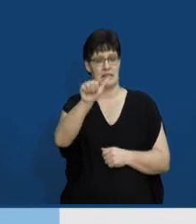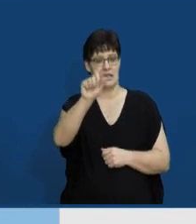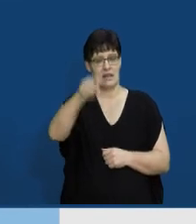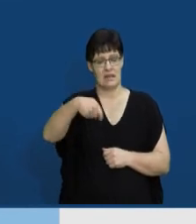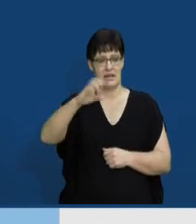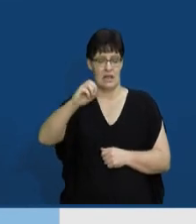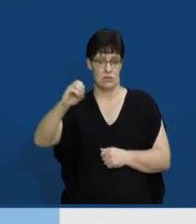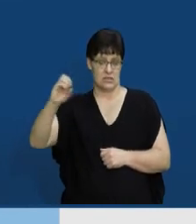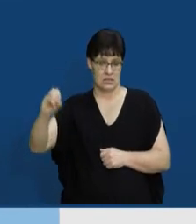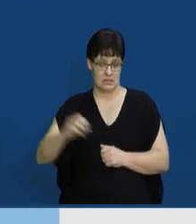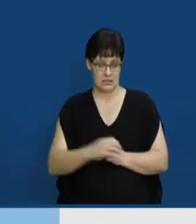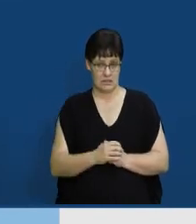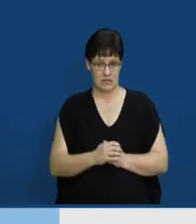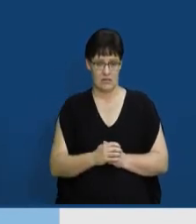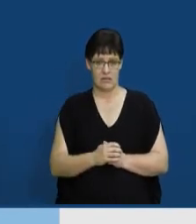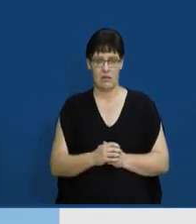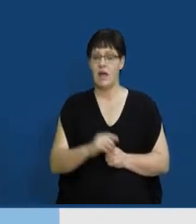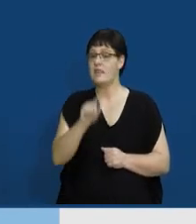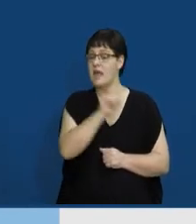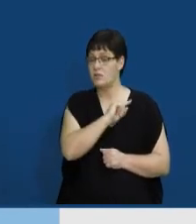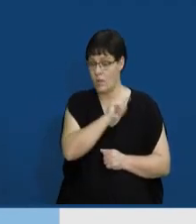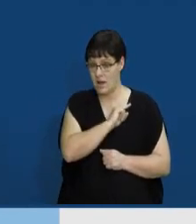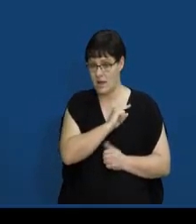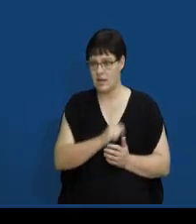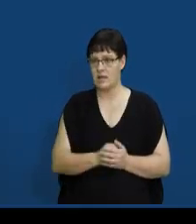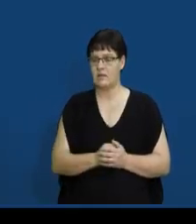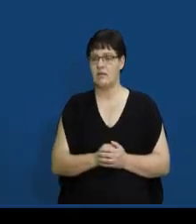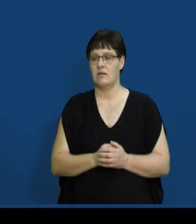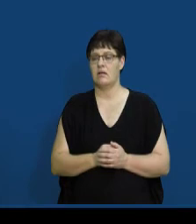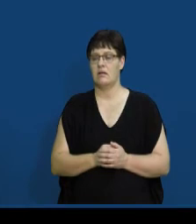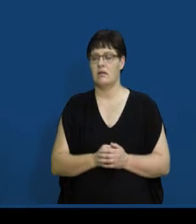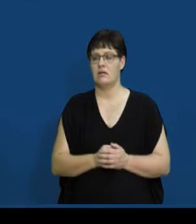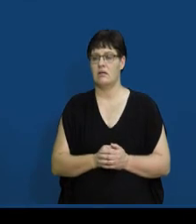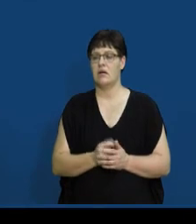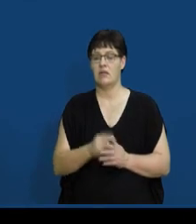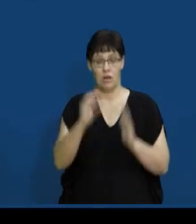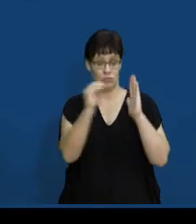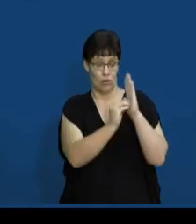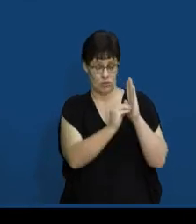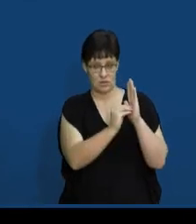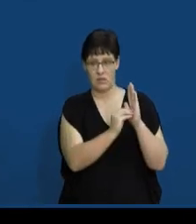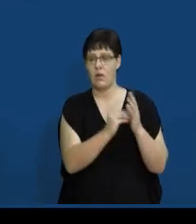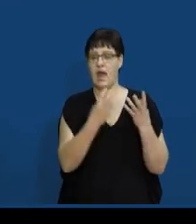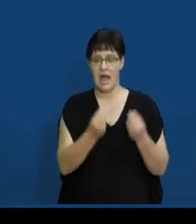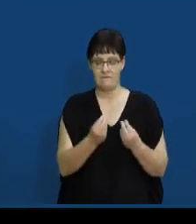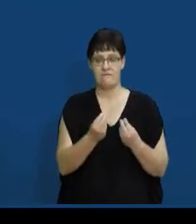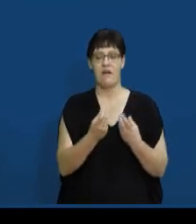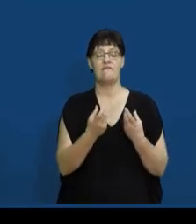726,000. Okay, so this means, therefore, if we go into our note, we've got this value